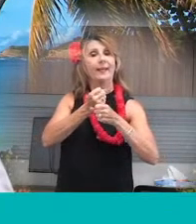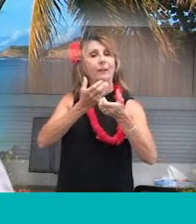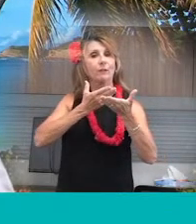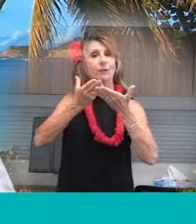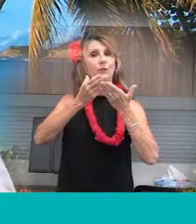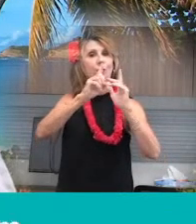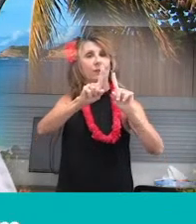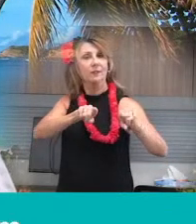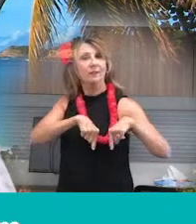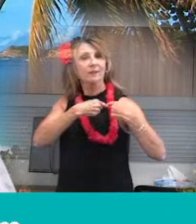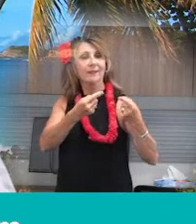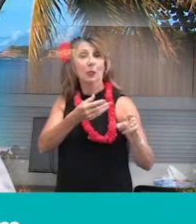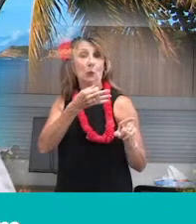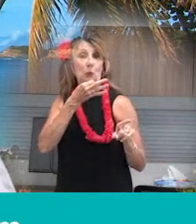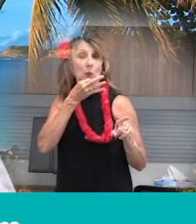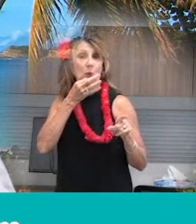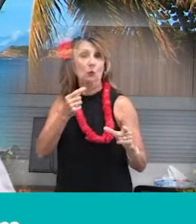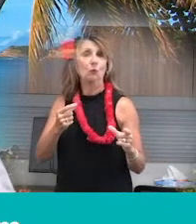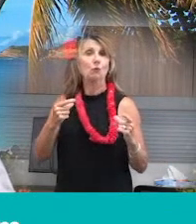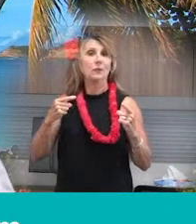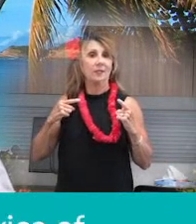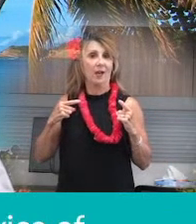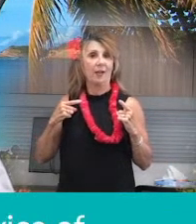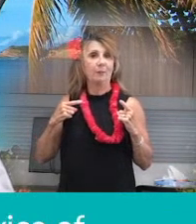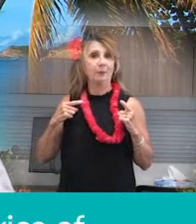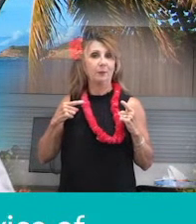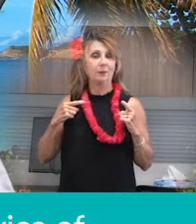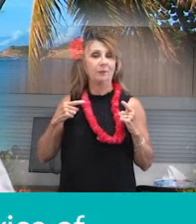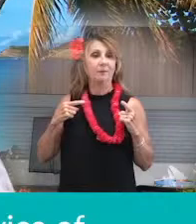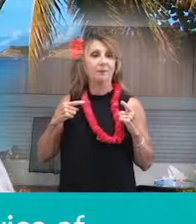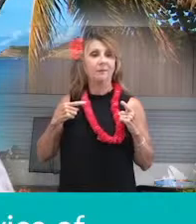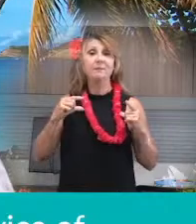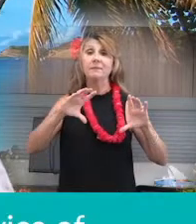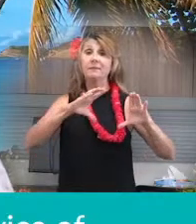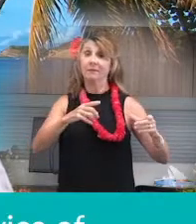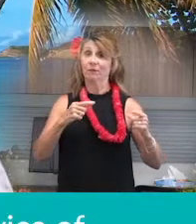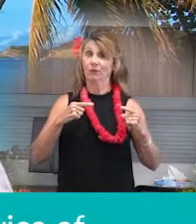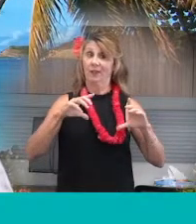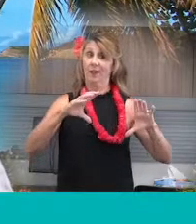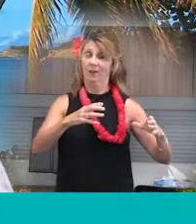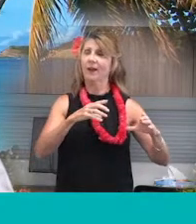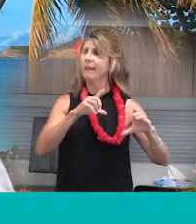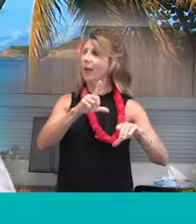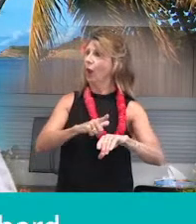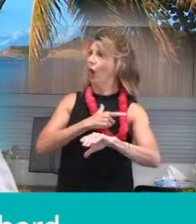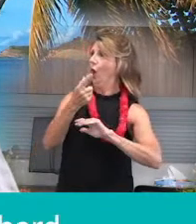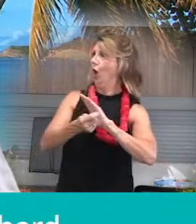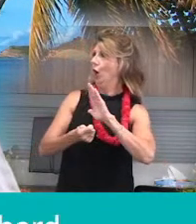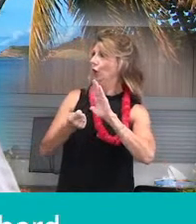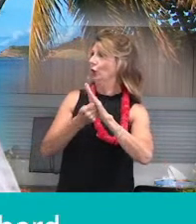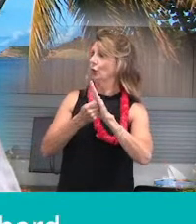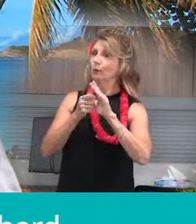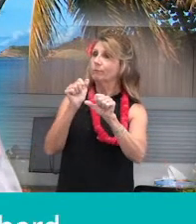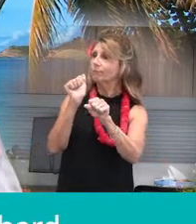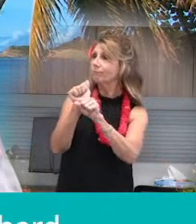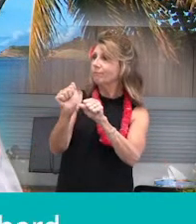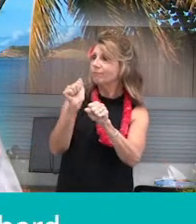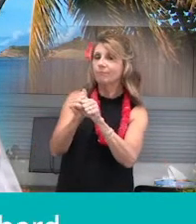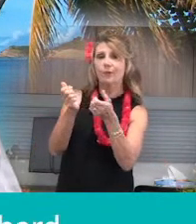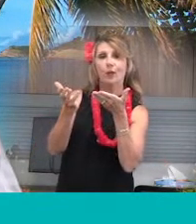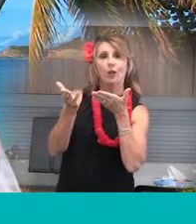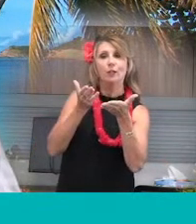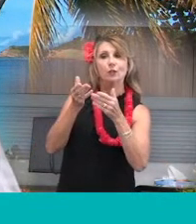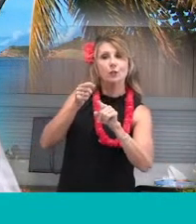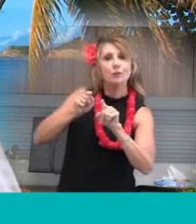retiring. We thank you for the long-term contributions they've made in service of others, and we are appreciative of